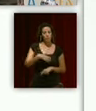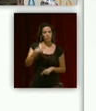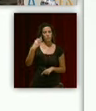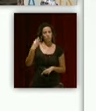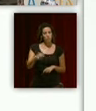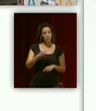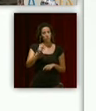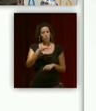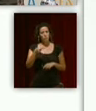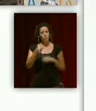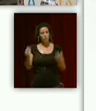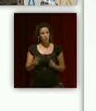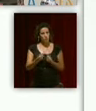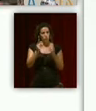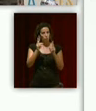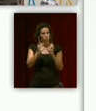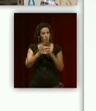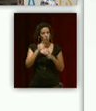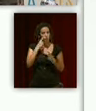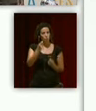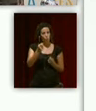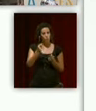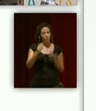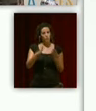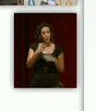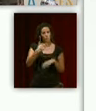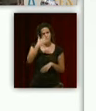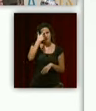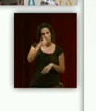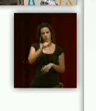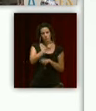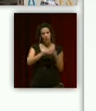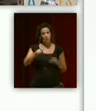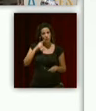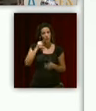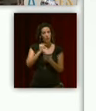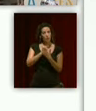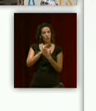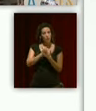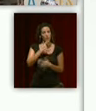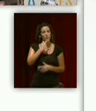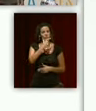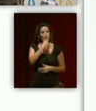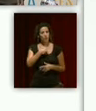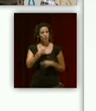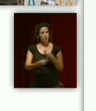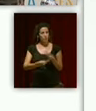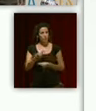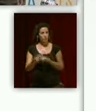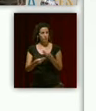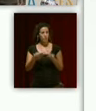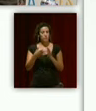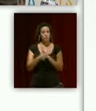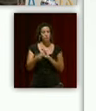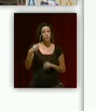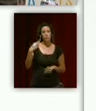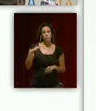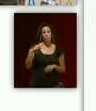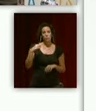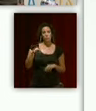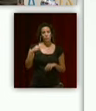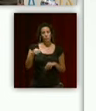system, implementing dynamics control so that we can obtain better results. But the people who tried